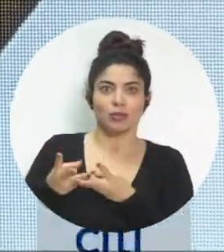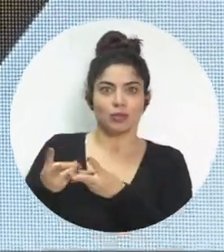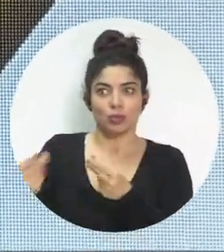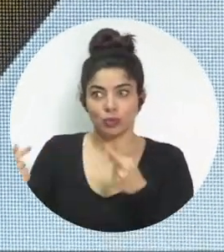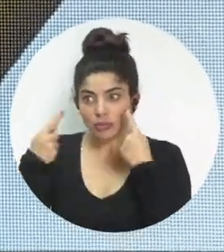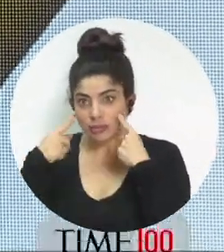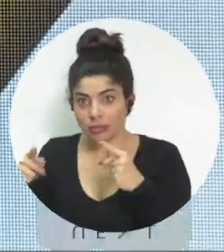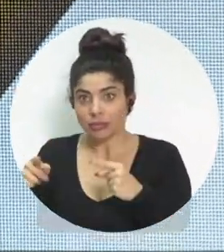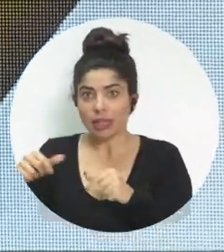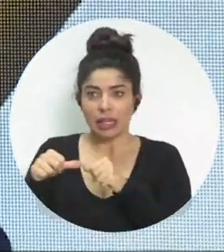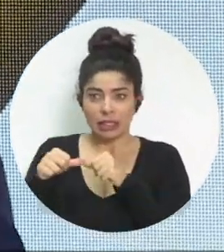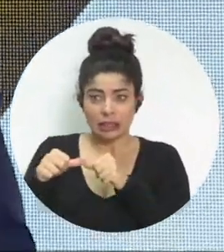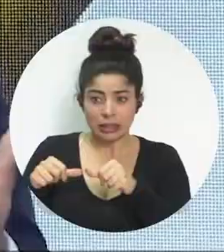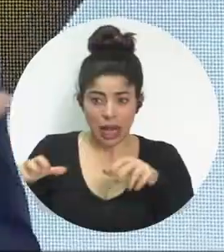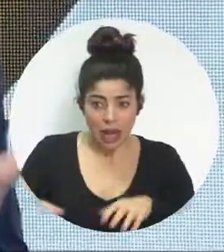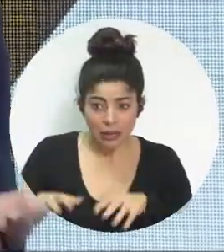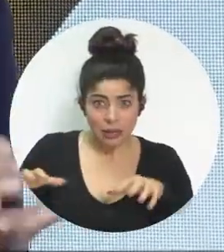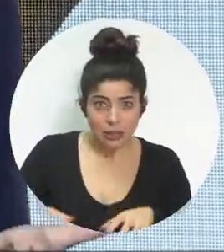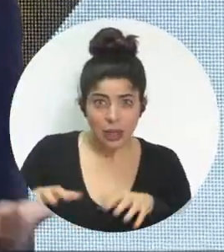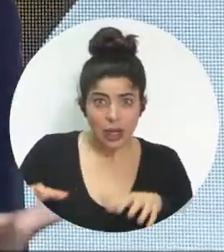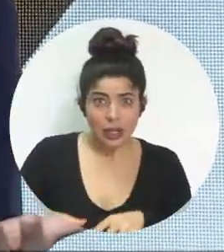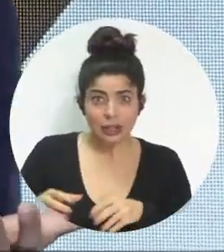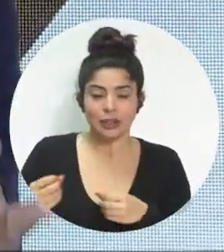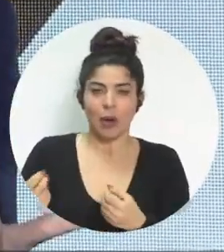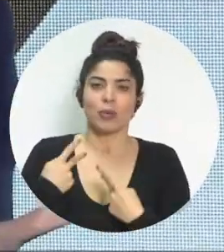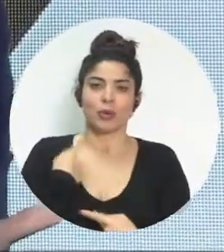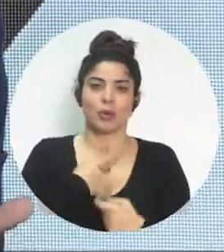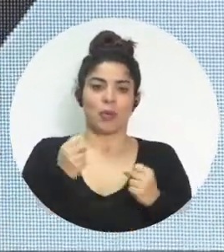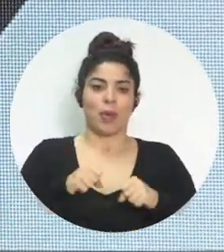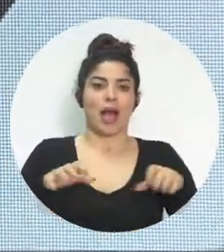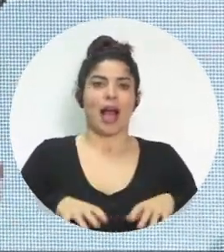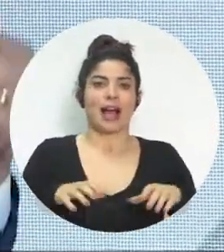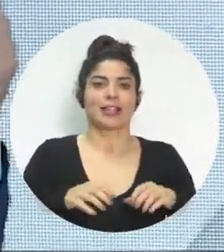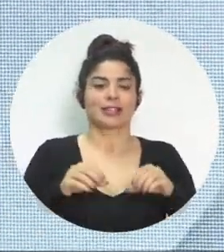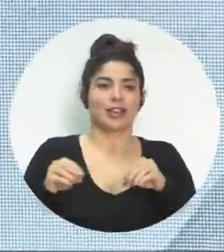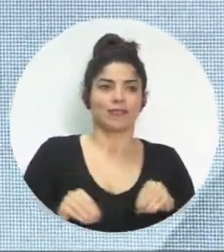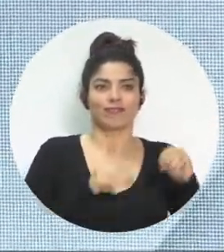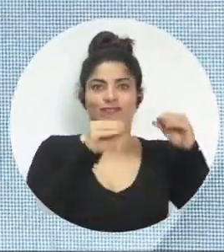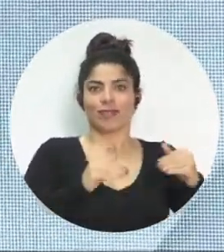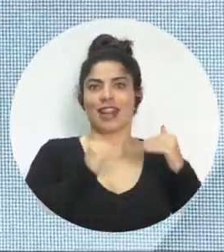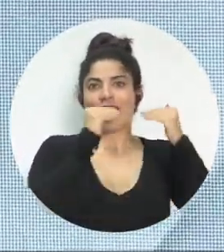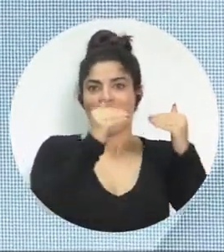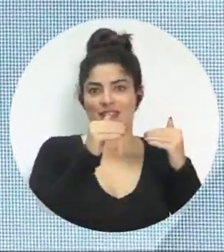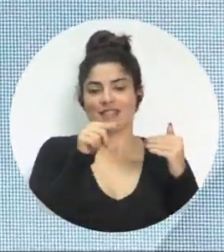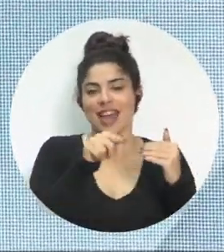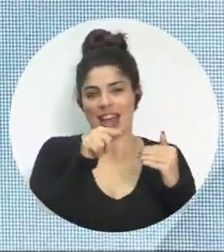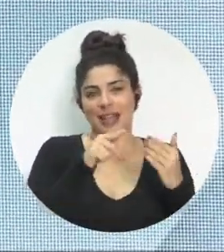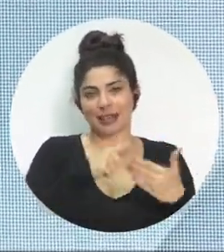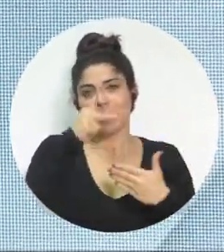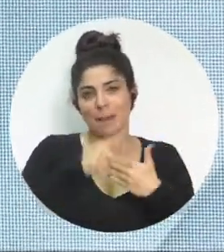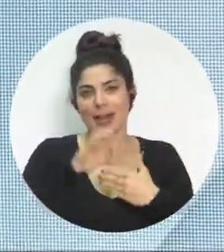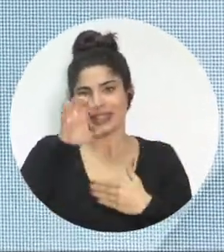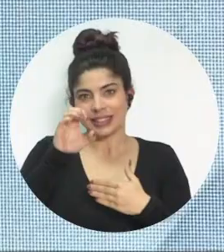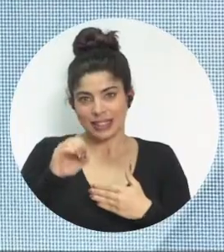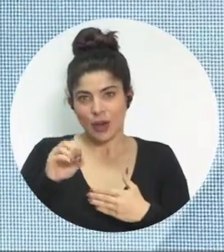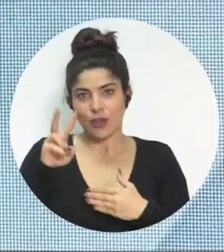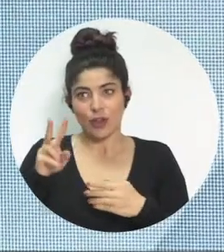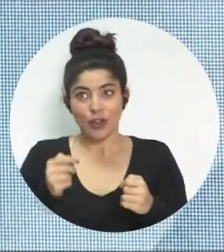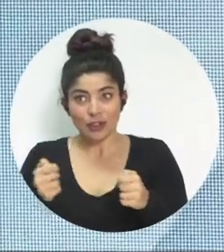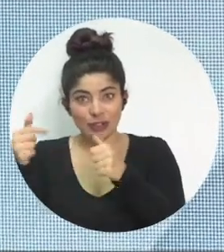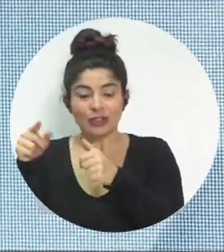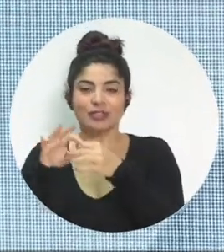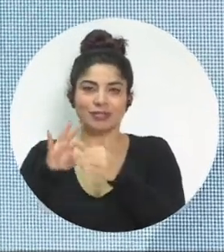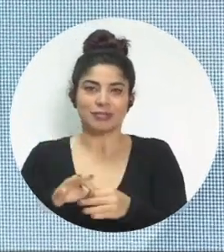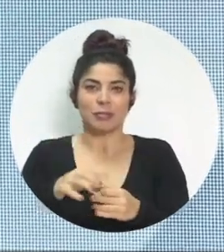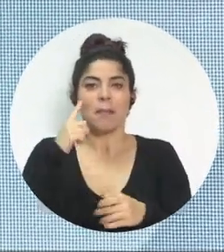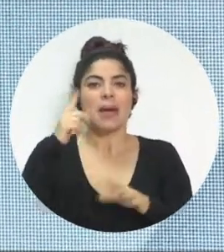a nature-based solution. So being consistent with action allows us now also to take that action into a next level.